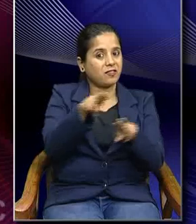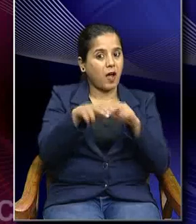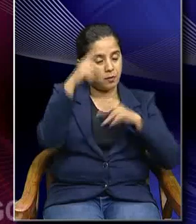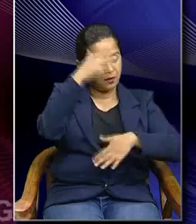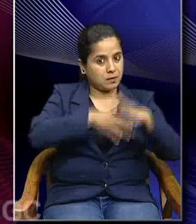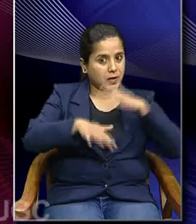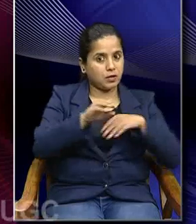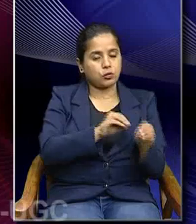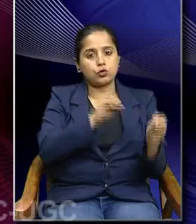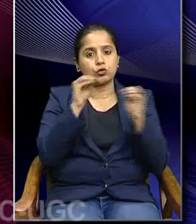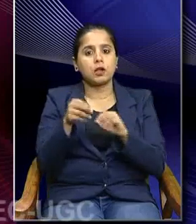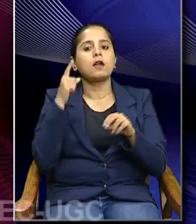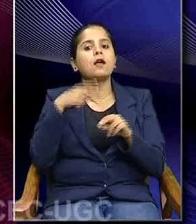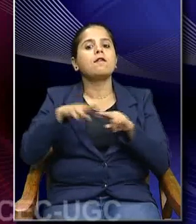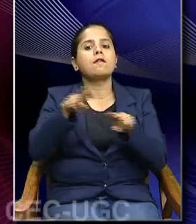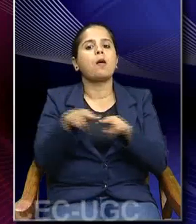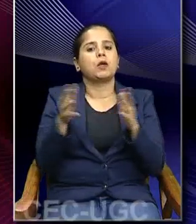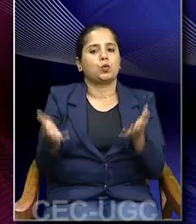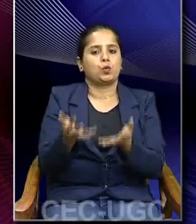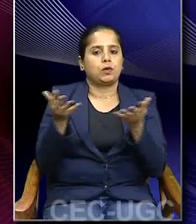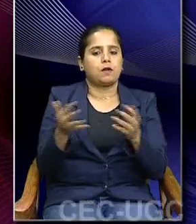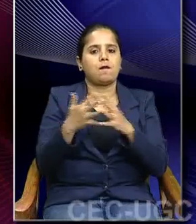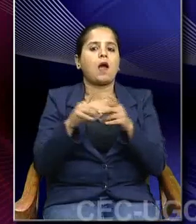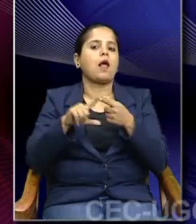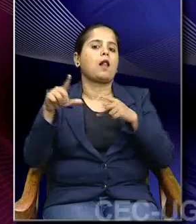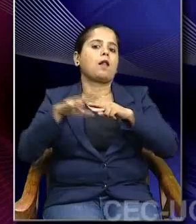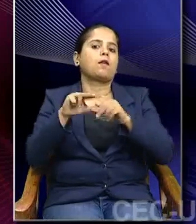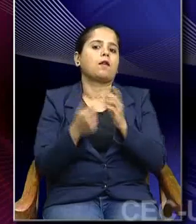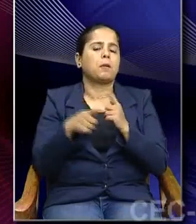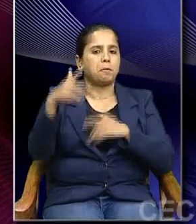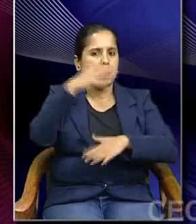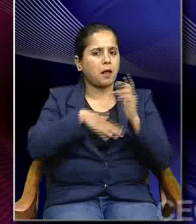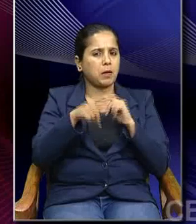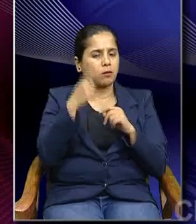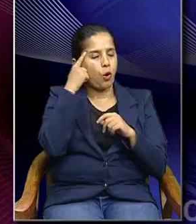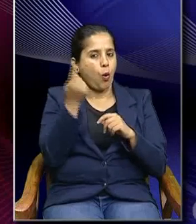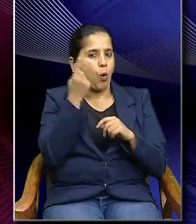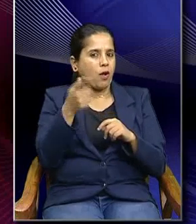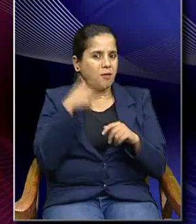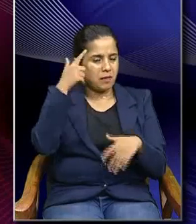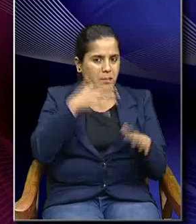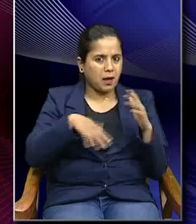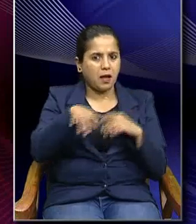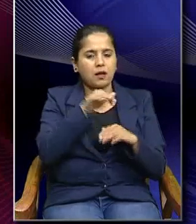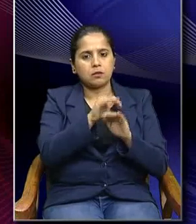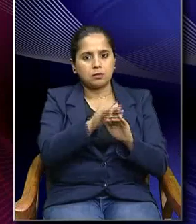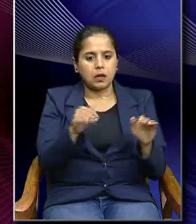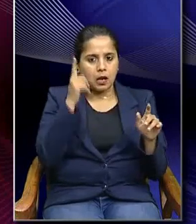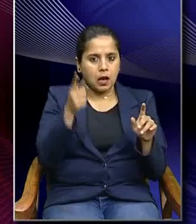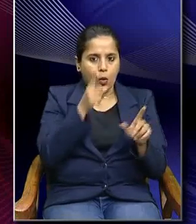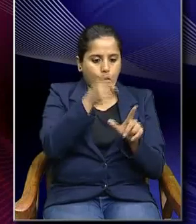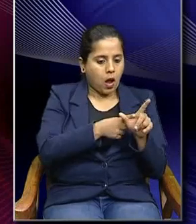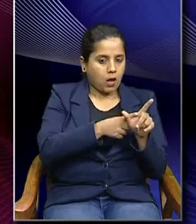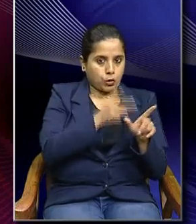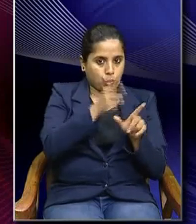planning into family welfare. Now, planning means that you're just going to plan the gap between the children.